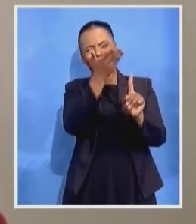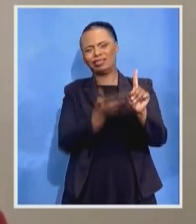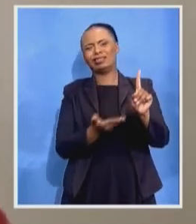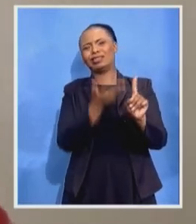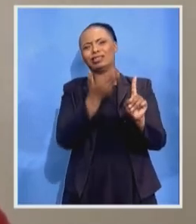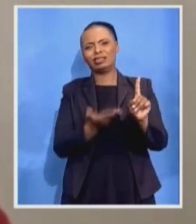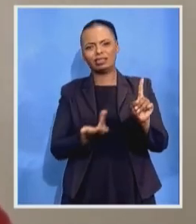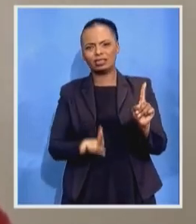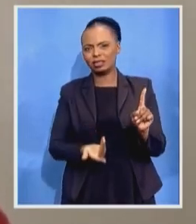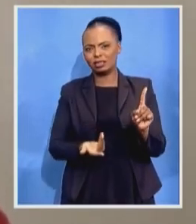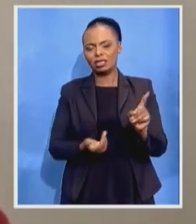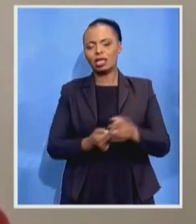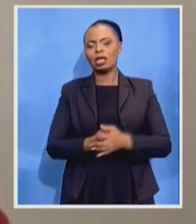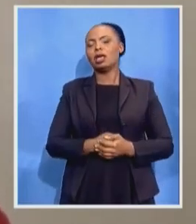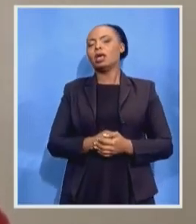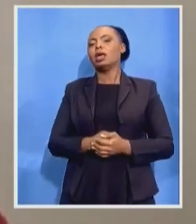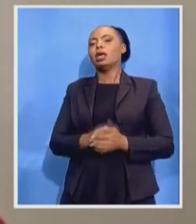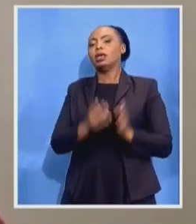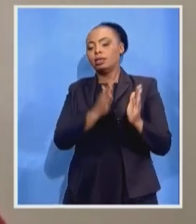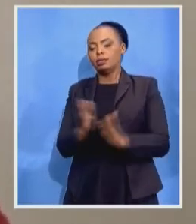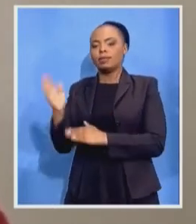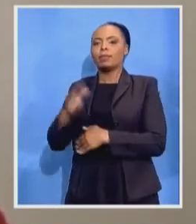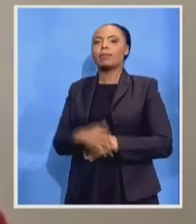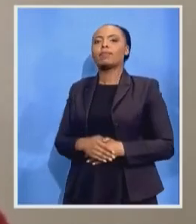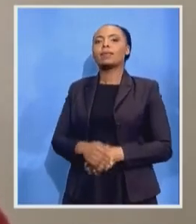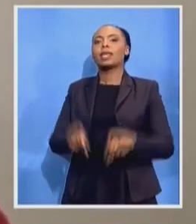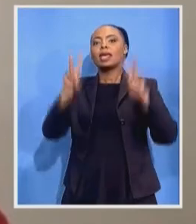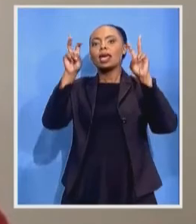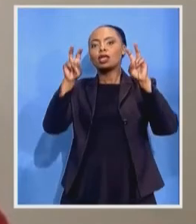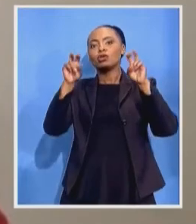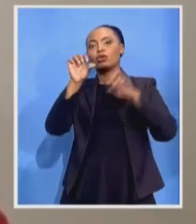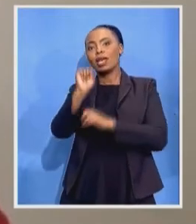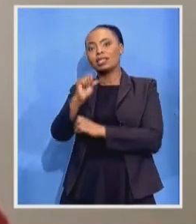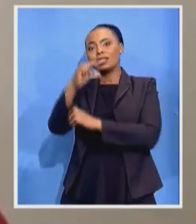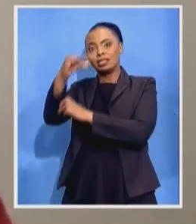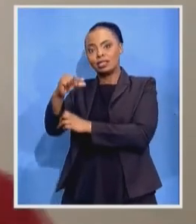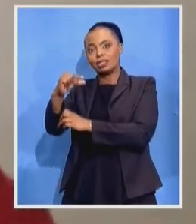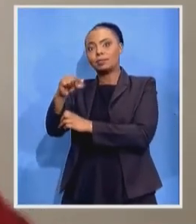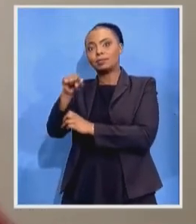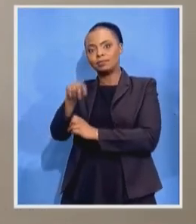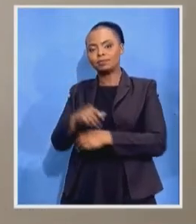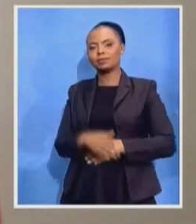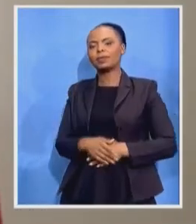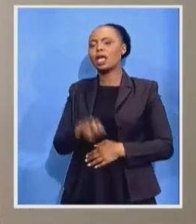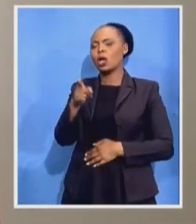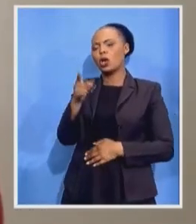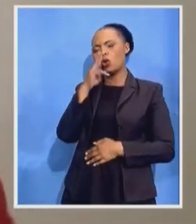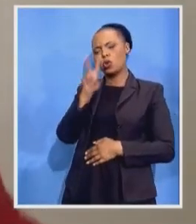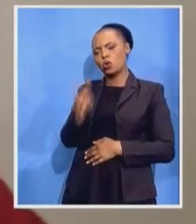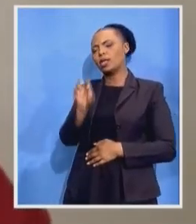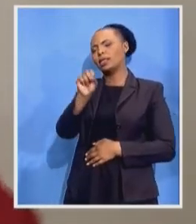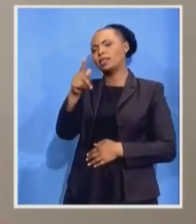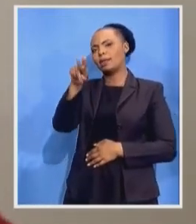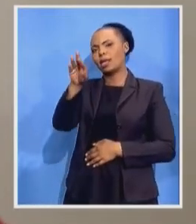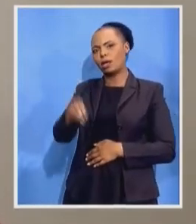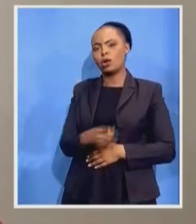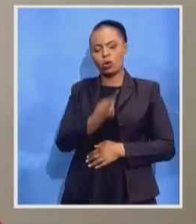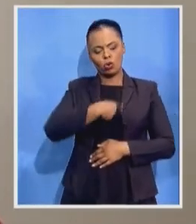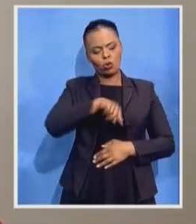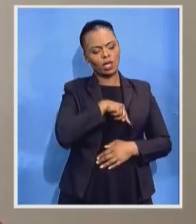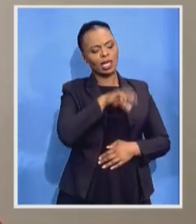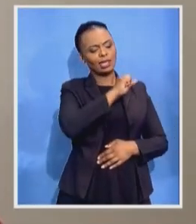ANC Secretary General, look, Samgelo, we want to say as the SACP, we will respect the processes of